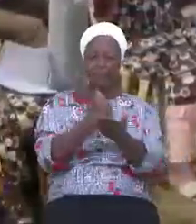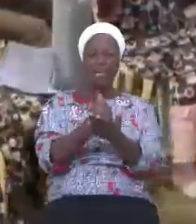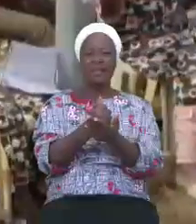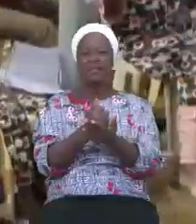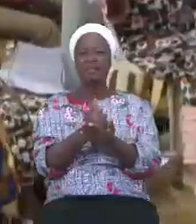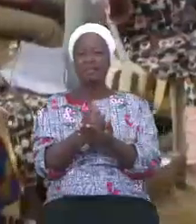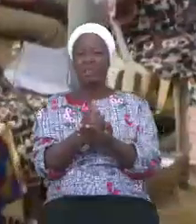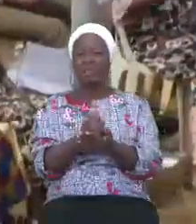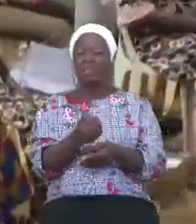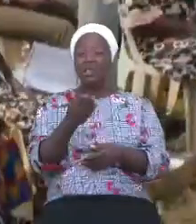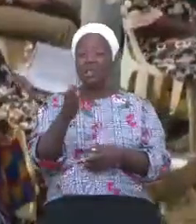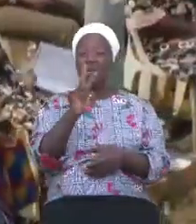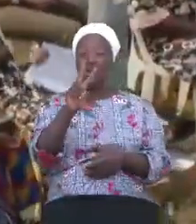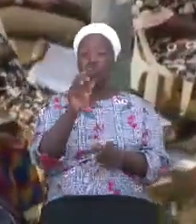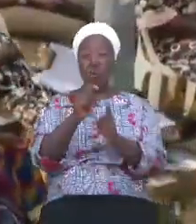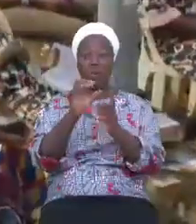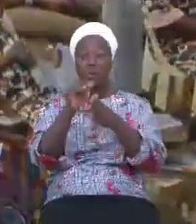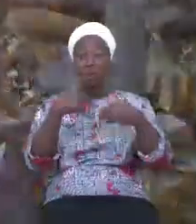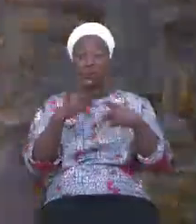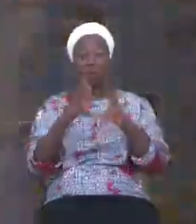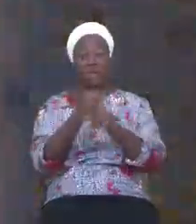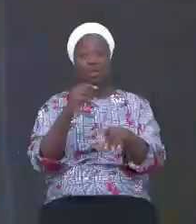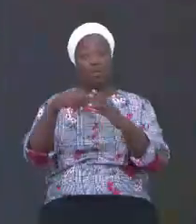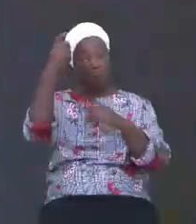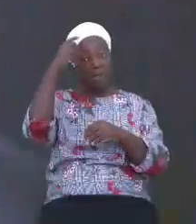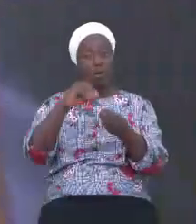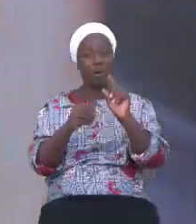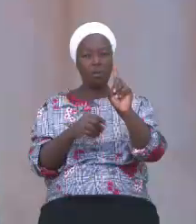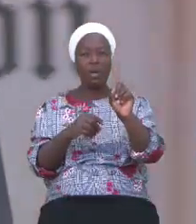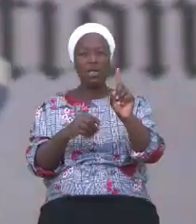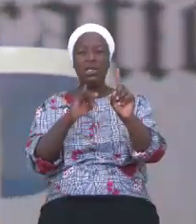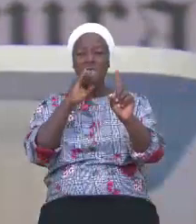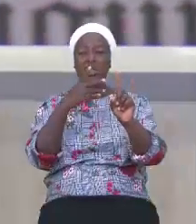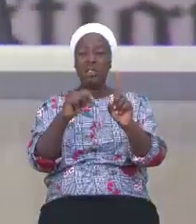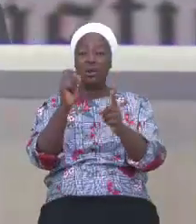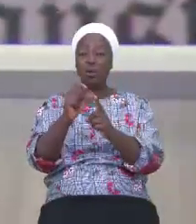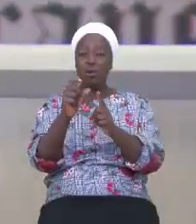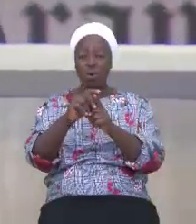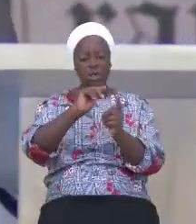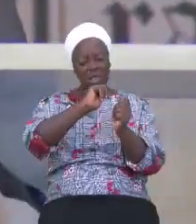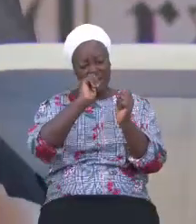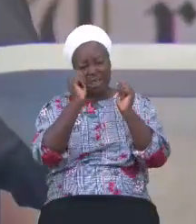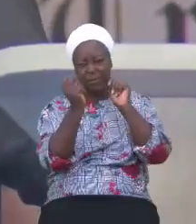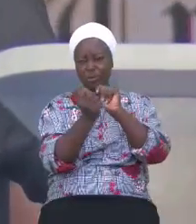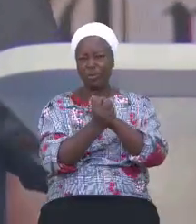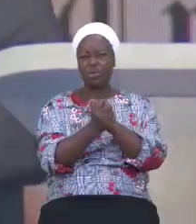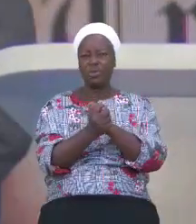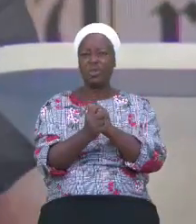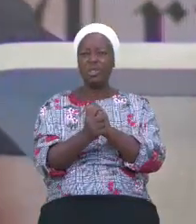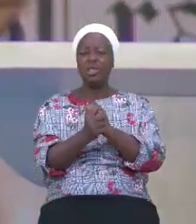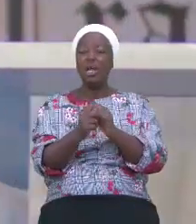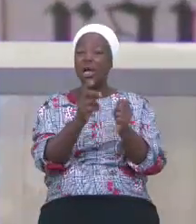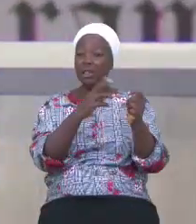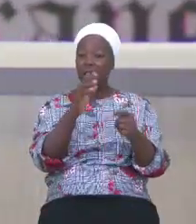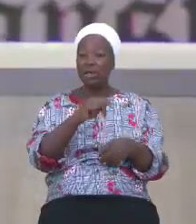There are two words you need to take to mind. Number one is the word transfiguration. The